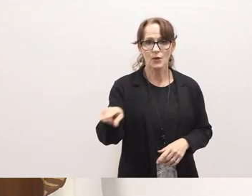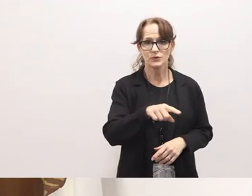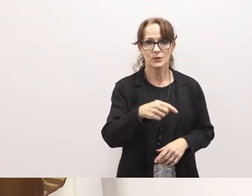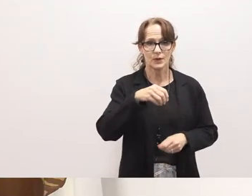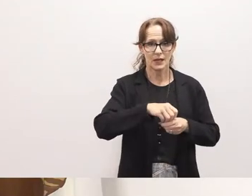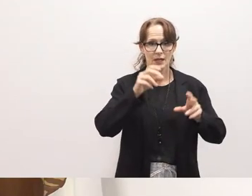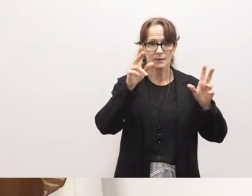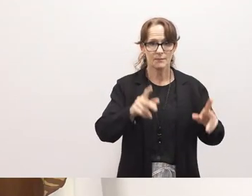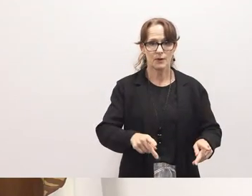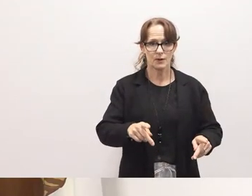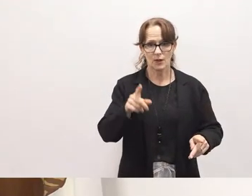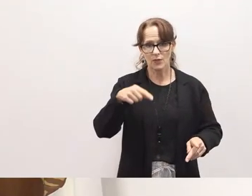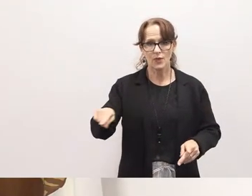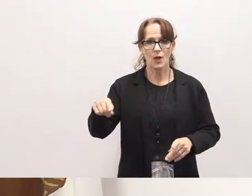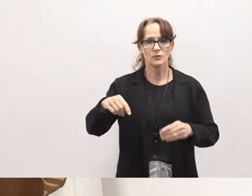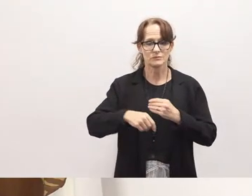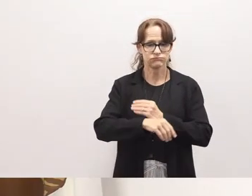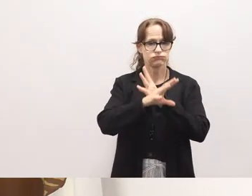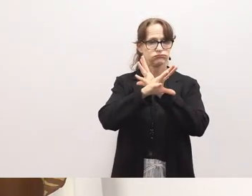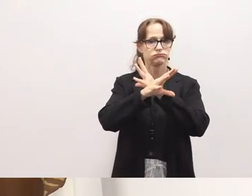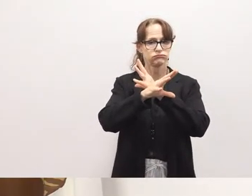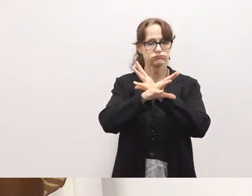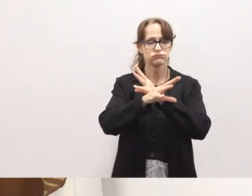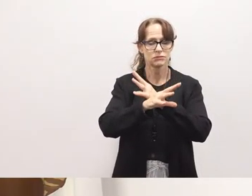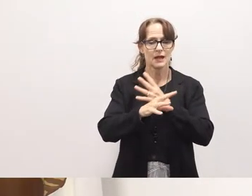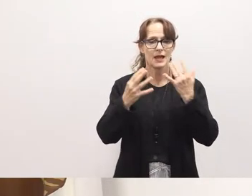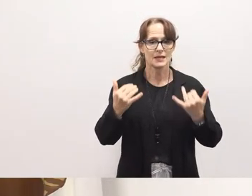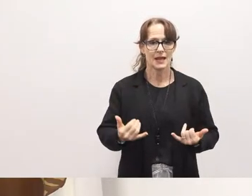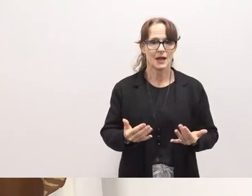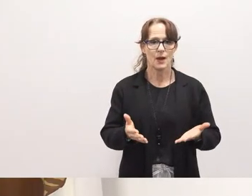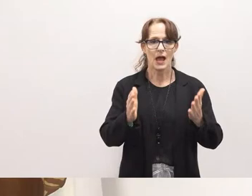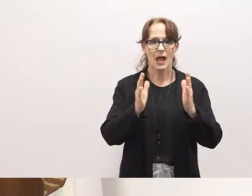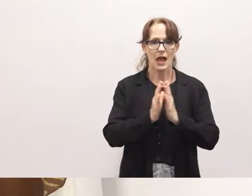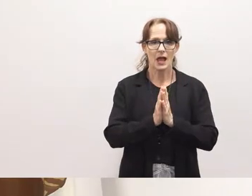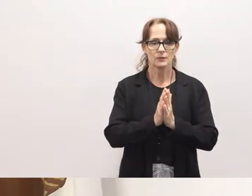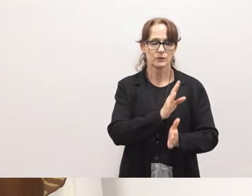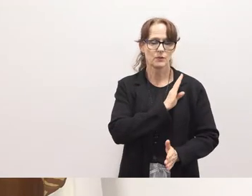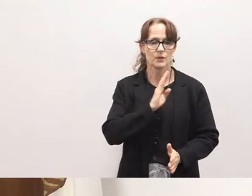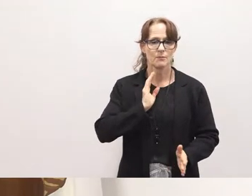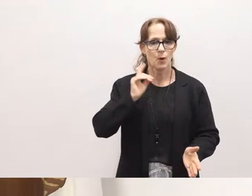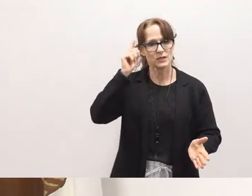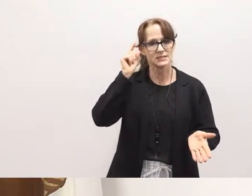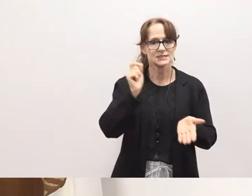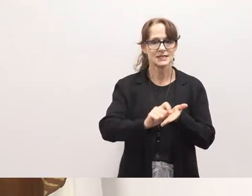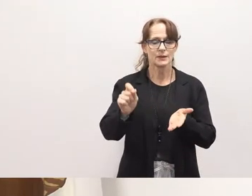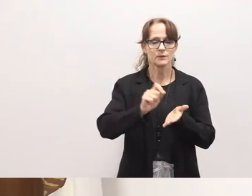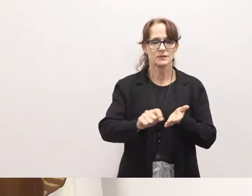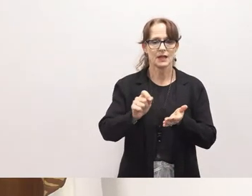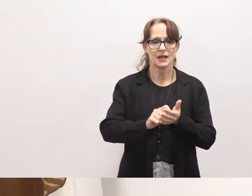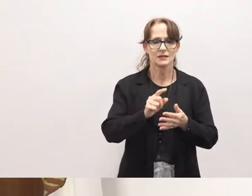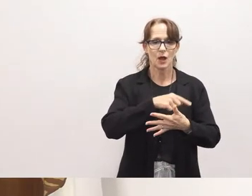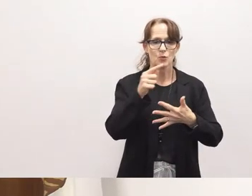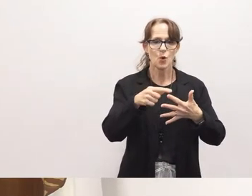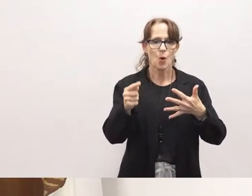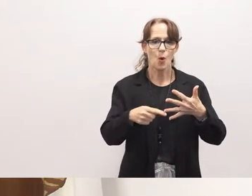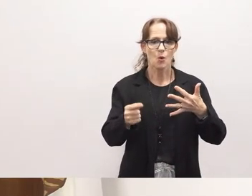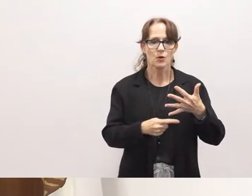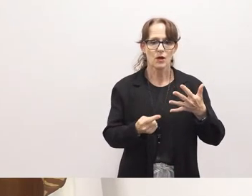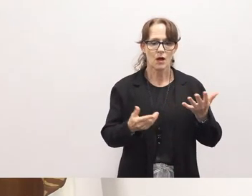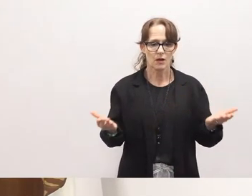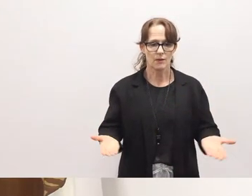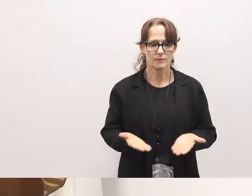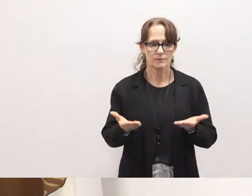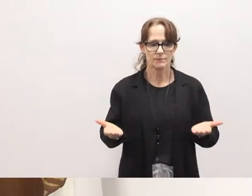person, to those live streaming. And now I will ask our board secretary to take a roll call. Thank